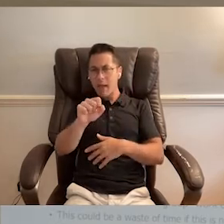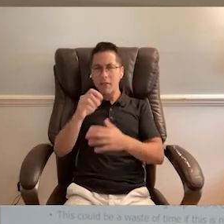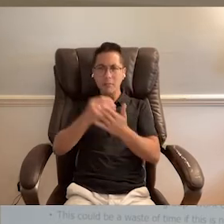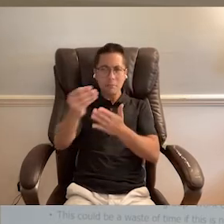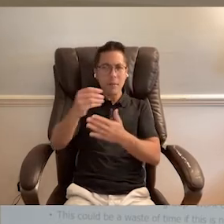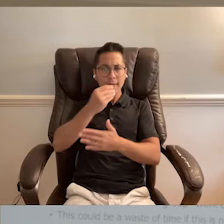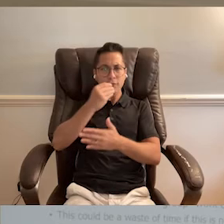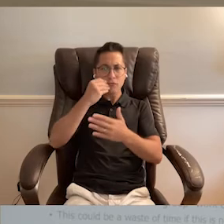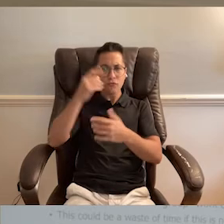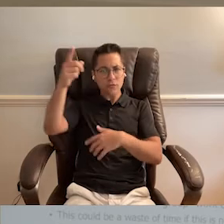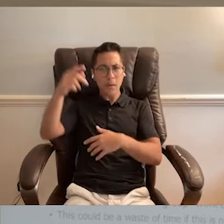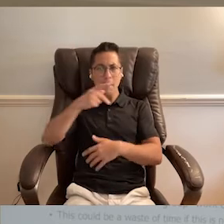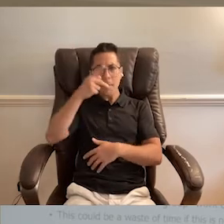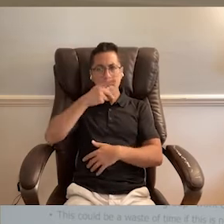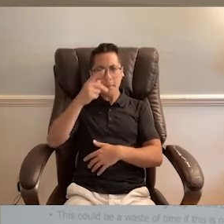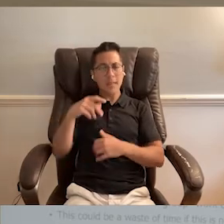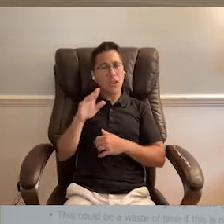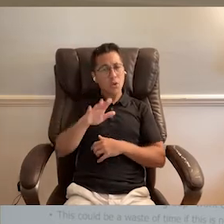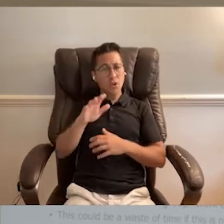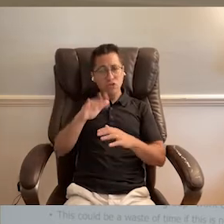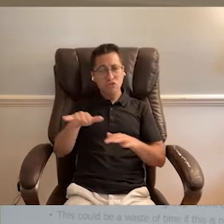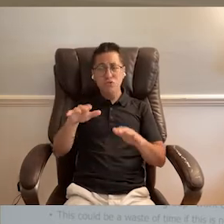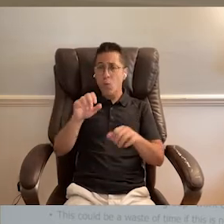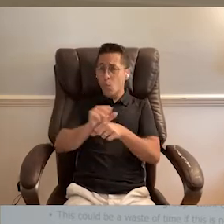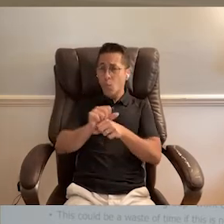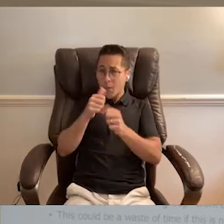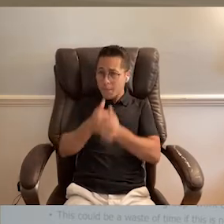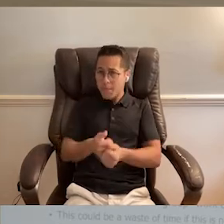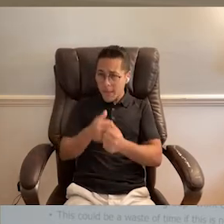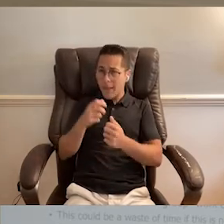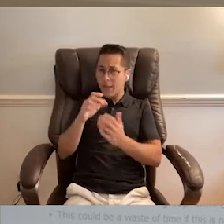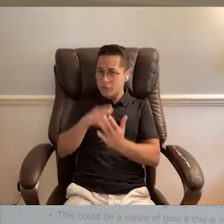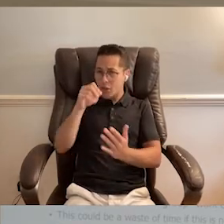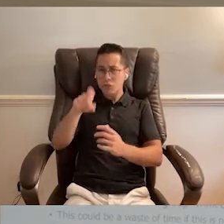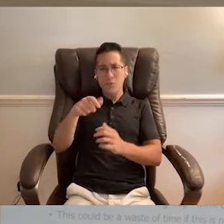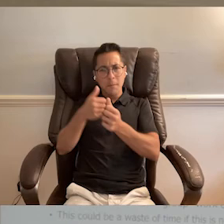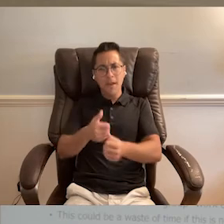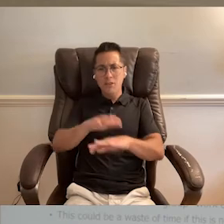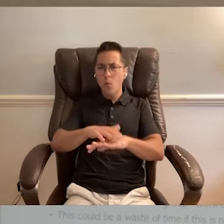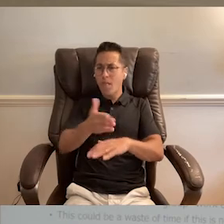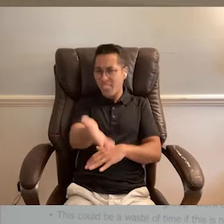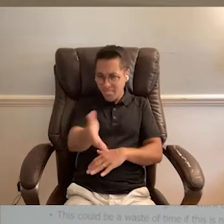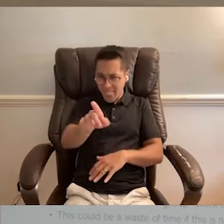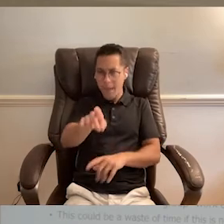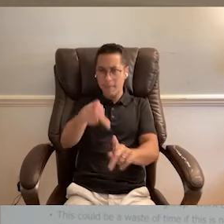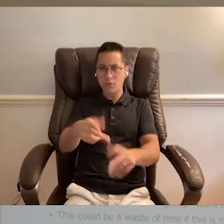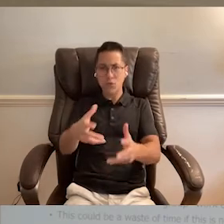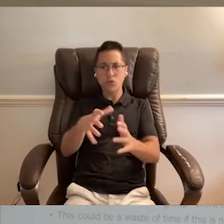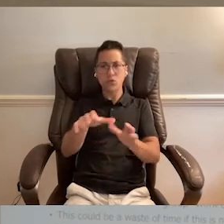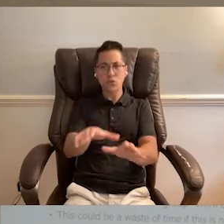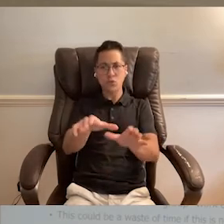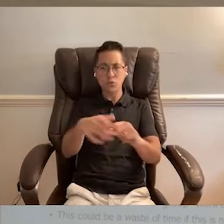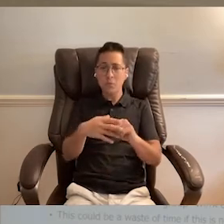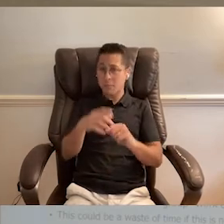Your child's work-based learning should be based on what they want to do when they graduate. Because remember, children with disabilities